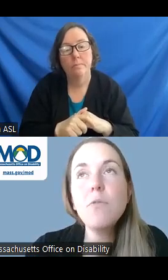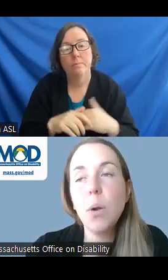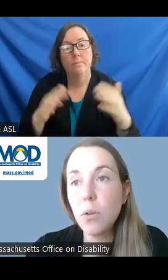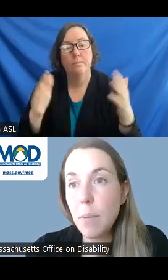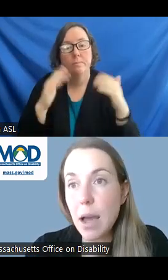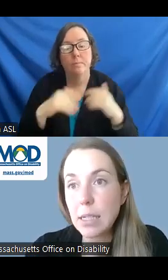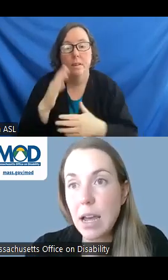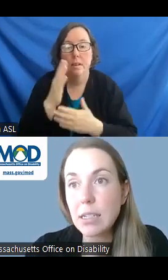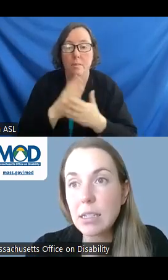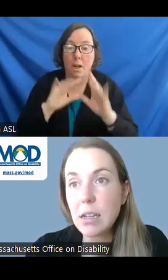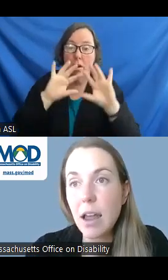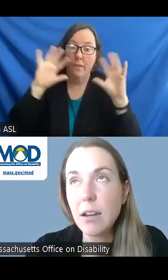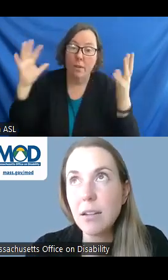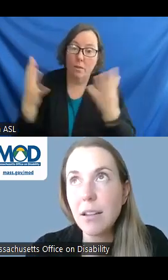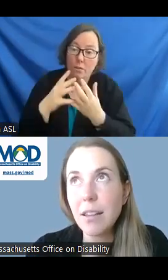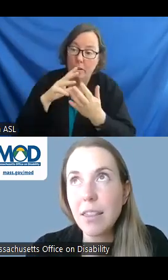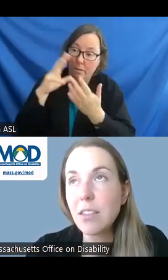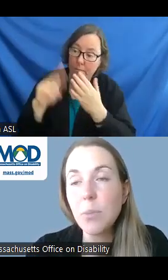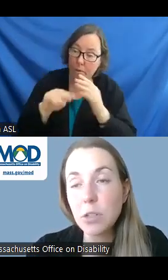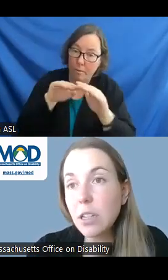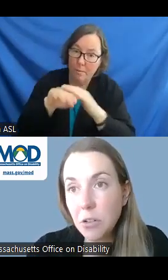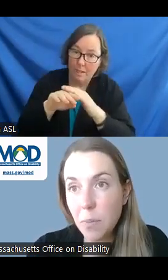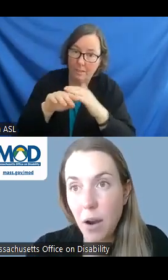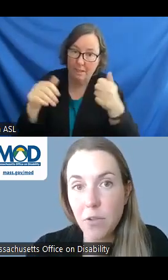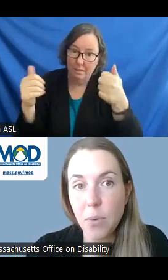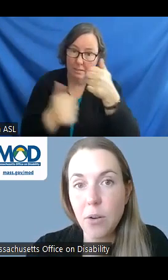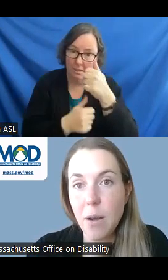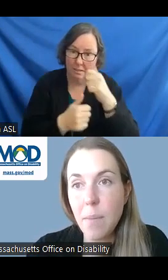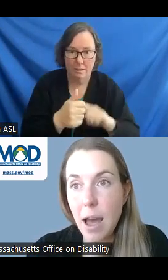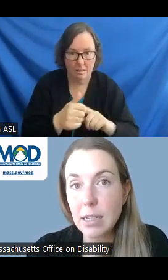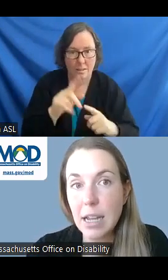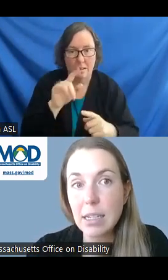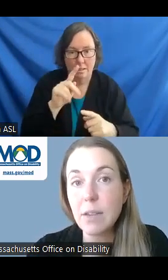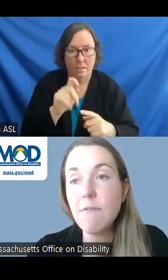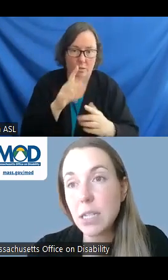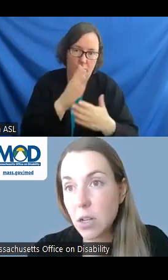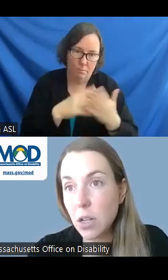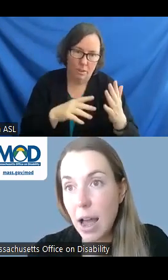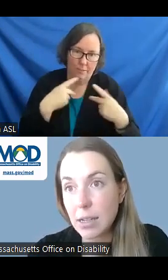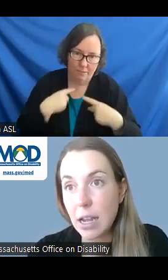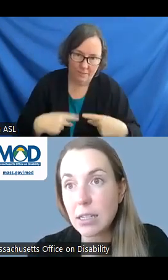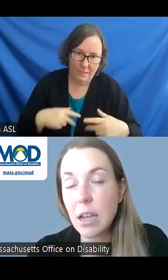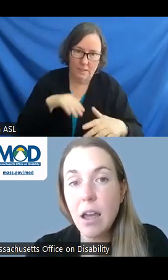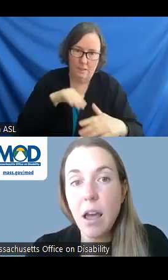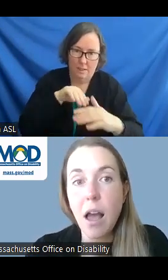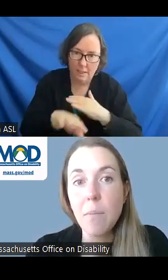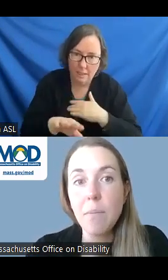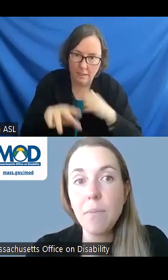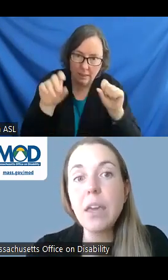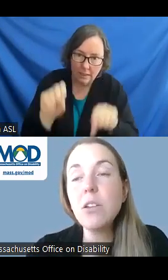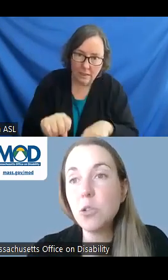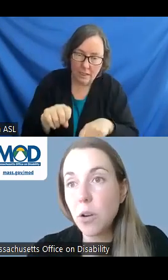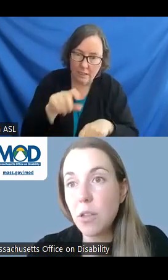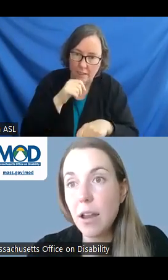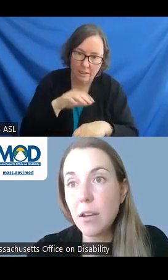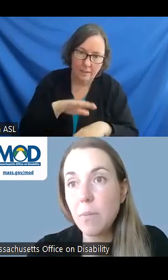Part of program access, and I think the most literal part of program access, is physical access,